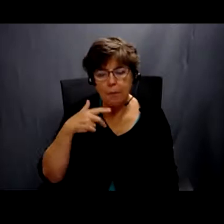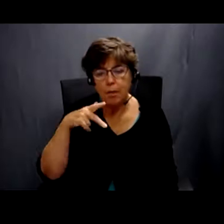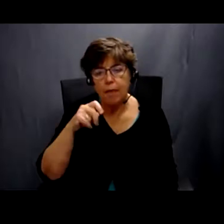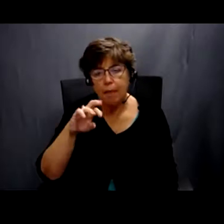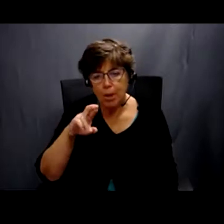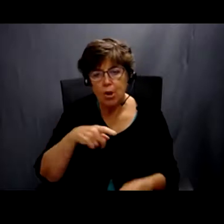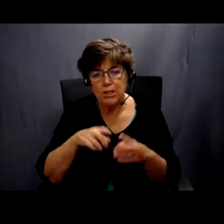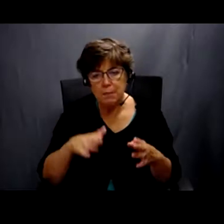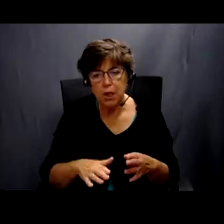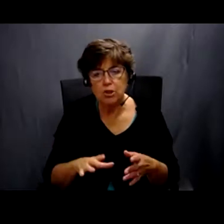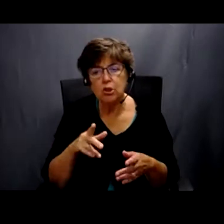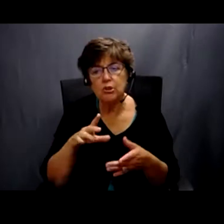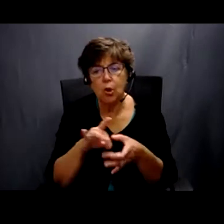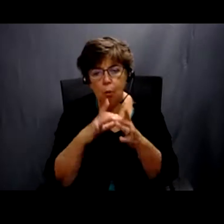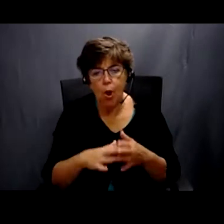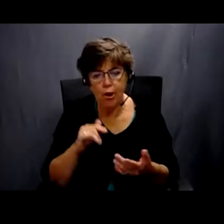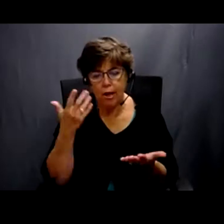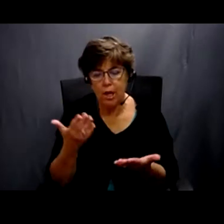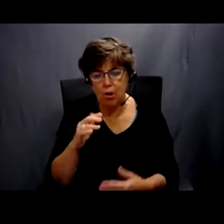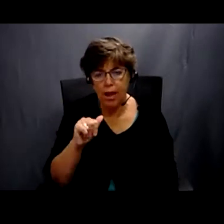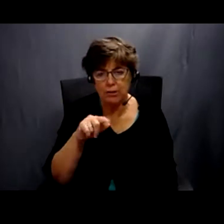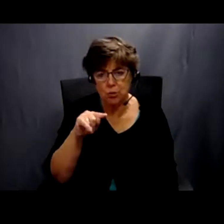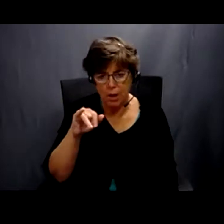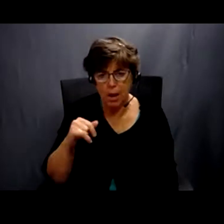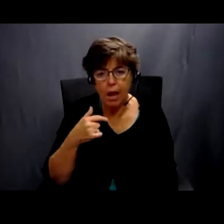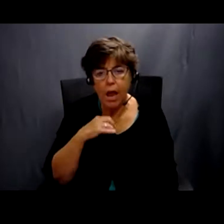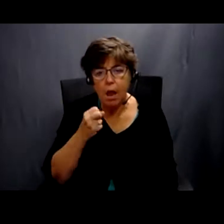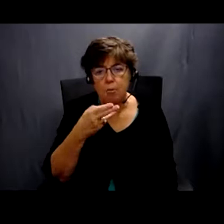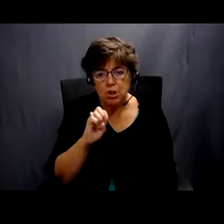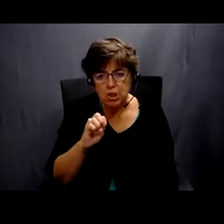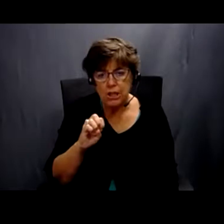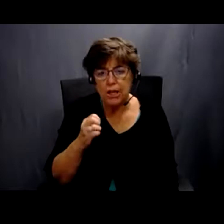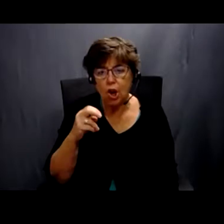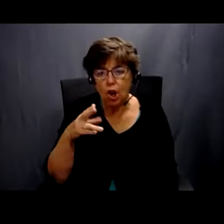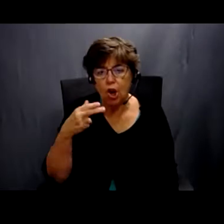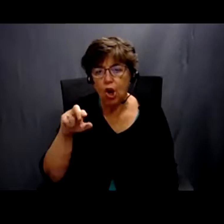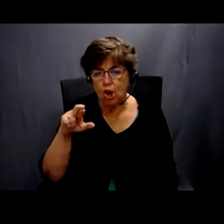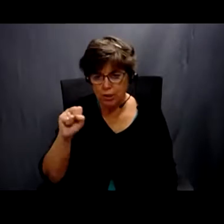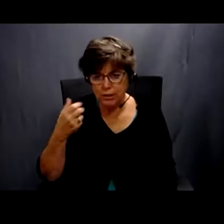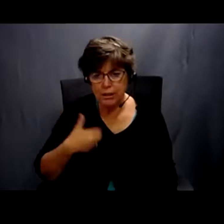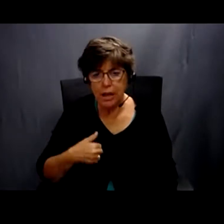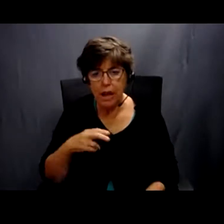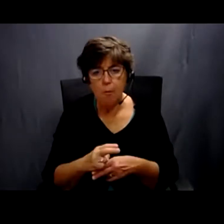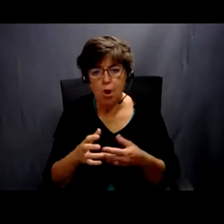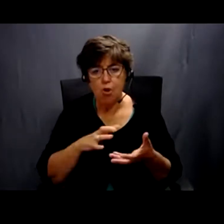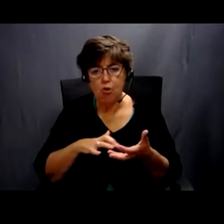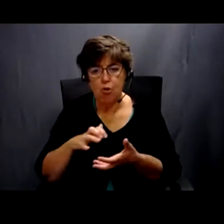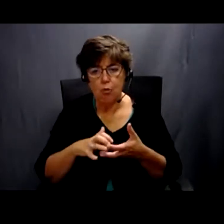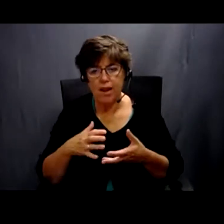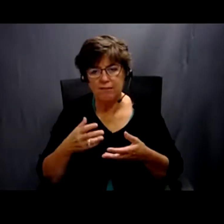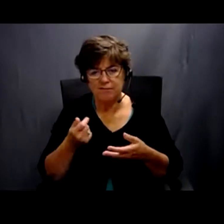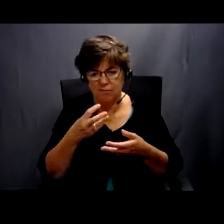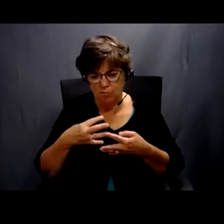to Independence. My pronouns are she, her, hers, or Z, them, zir. I am wearing a